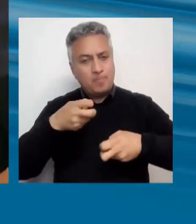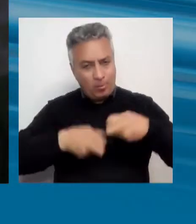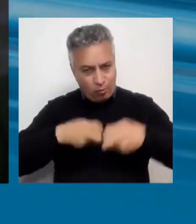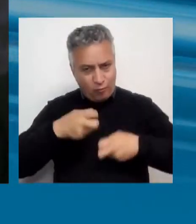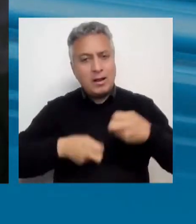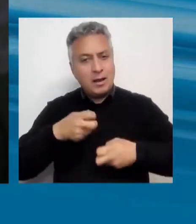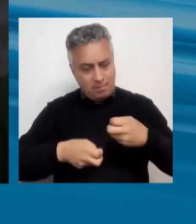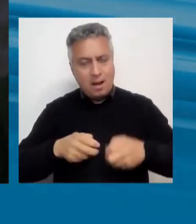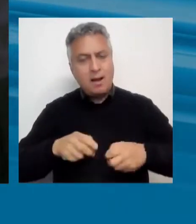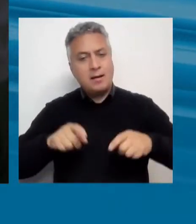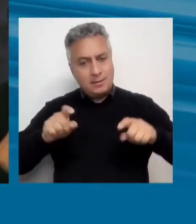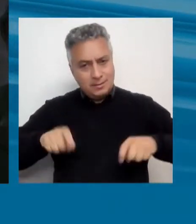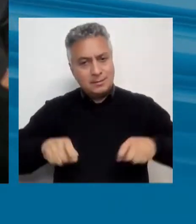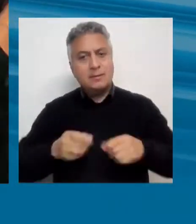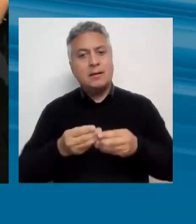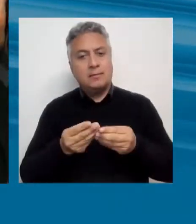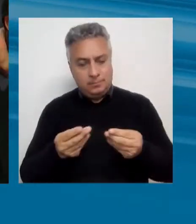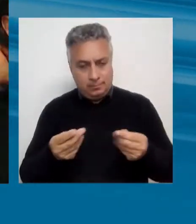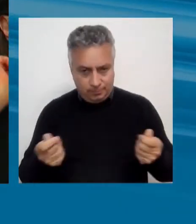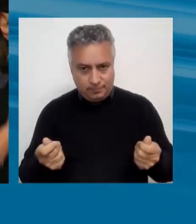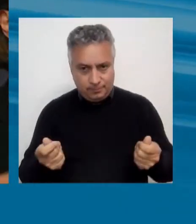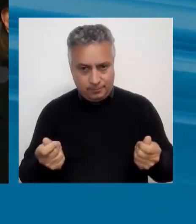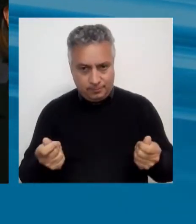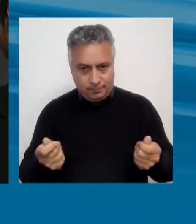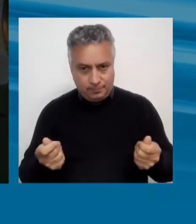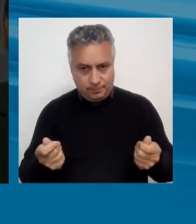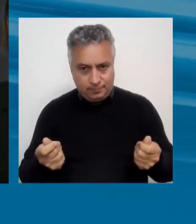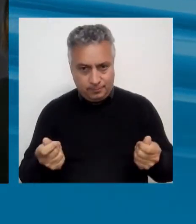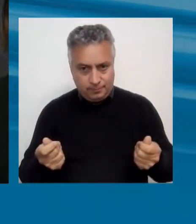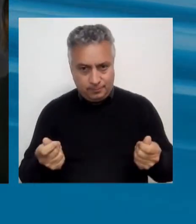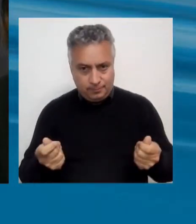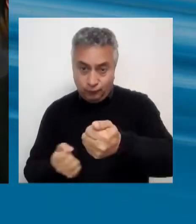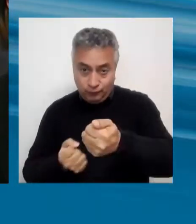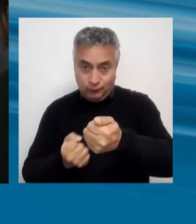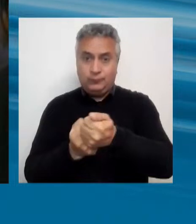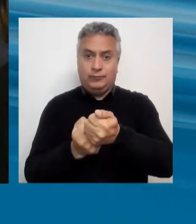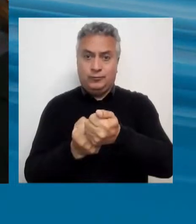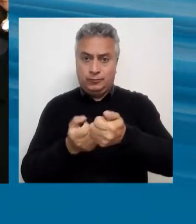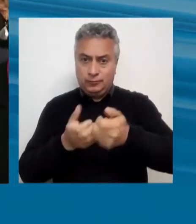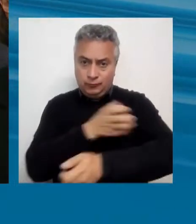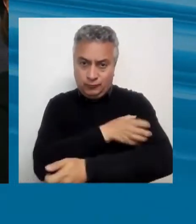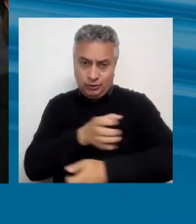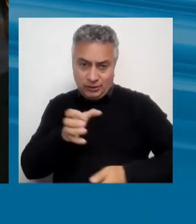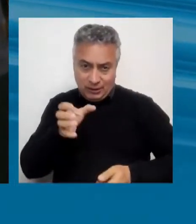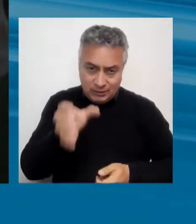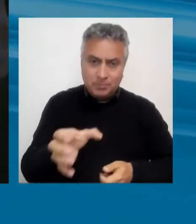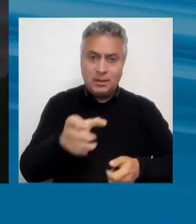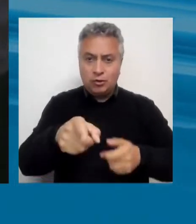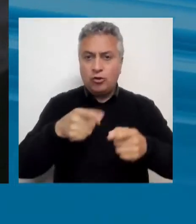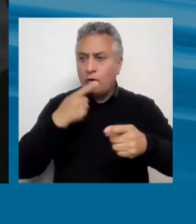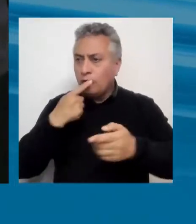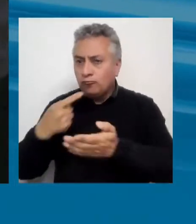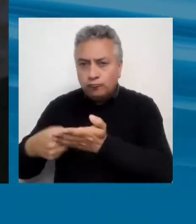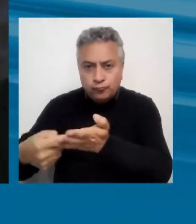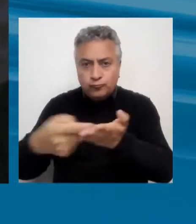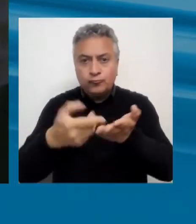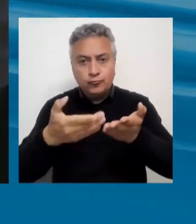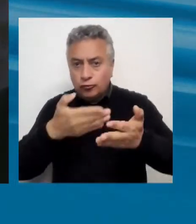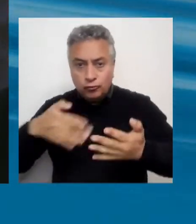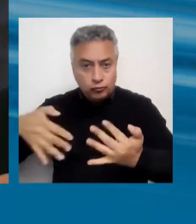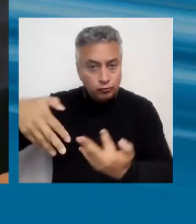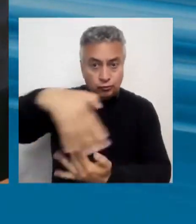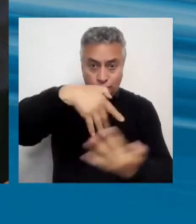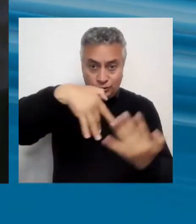most complex problems of the region. In this sense, strengthening governance and social dialogue are key